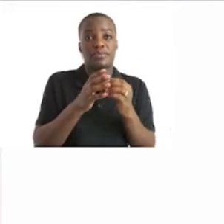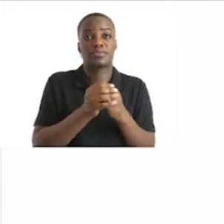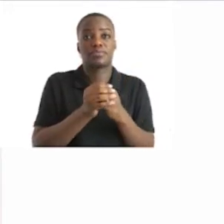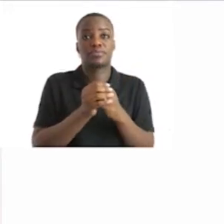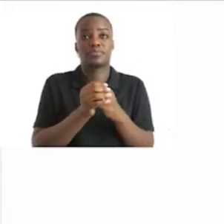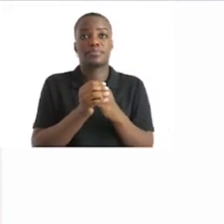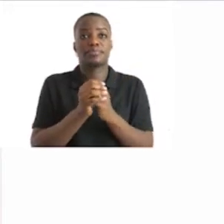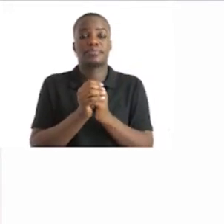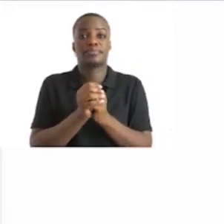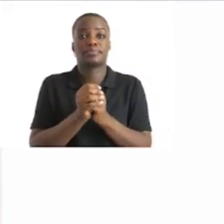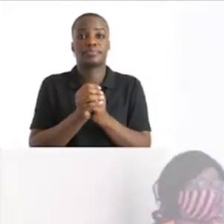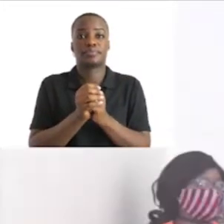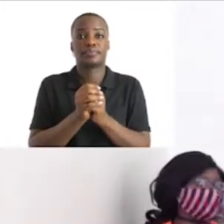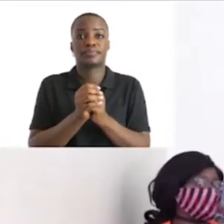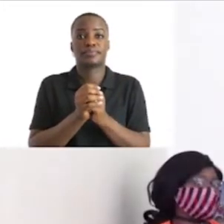back to the board.